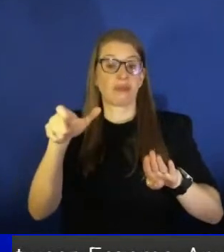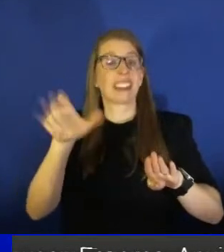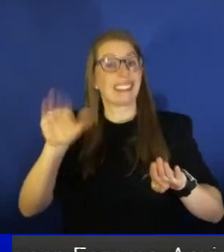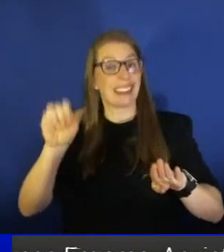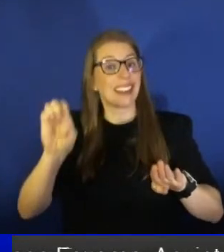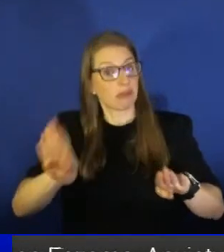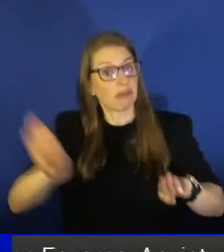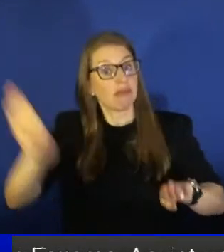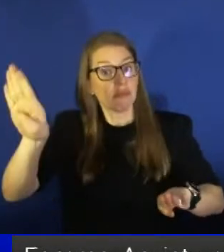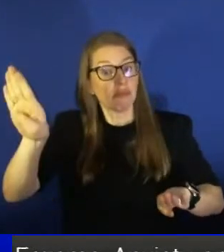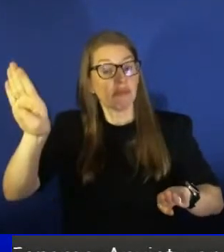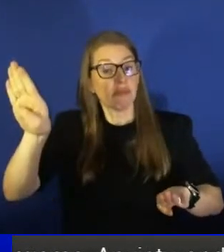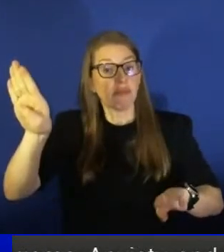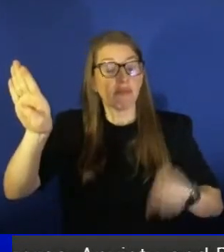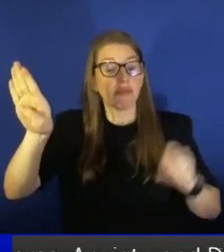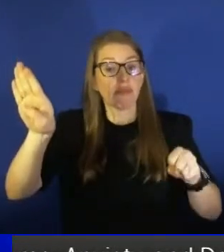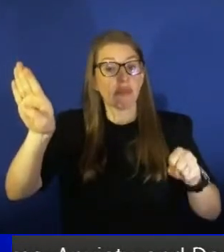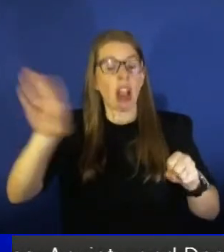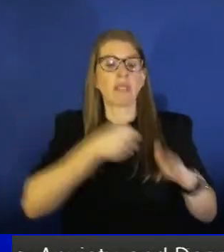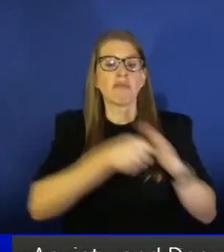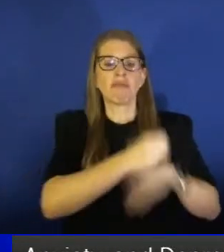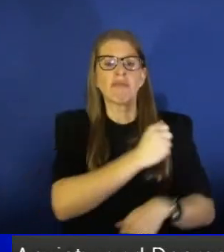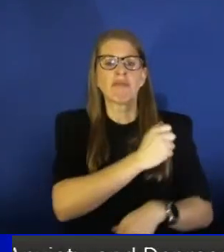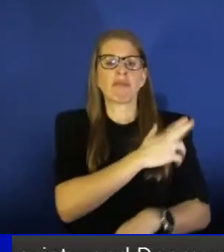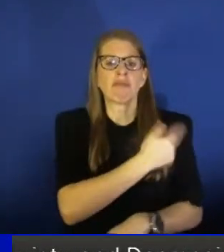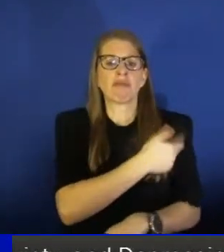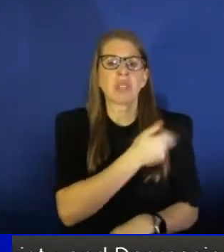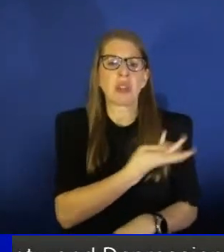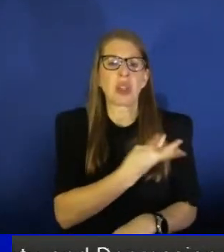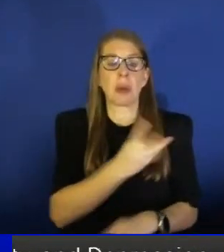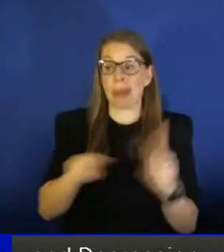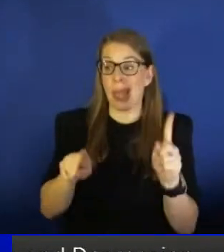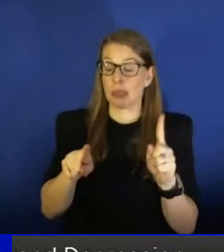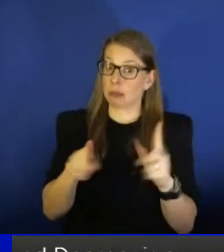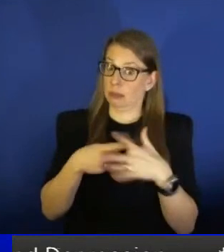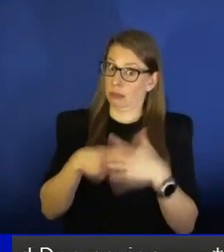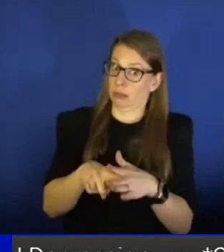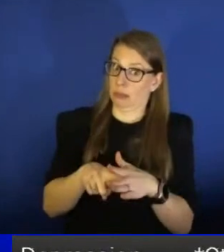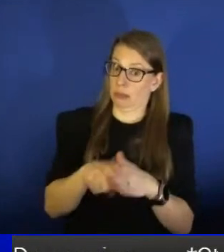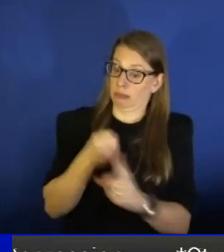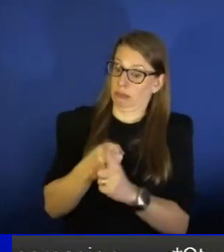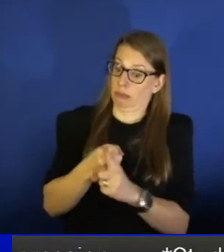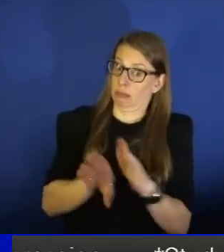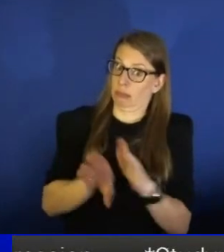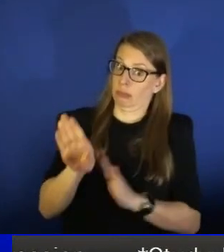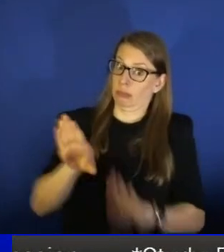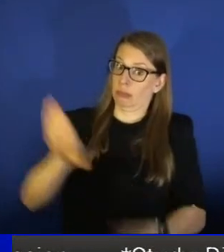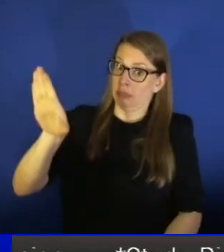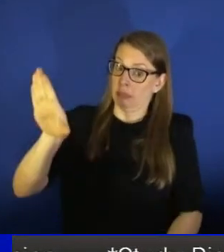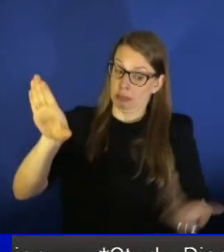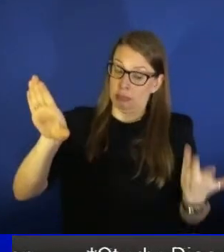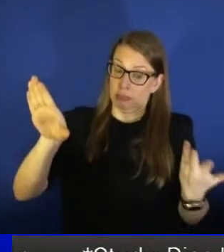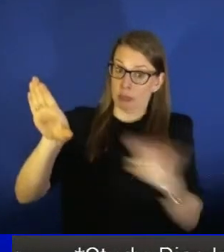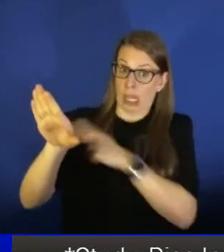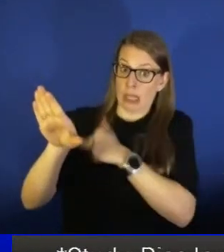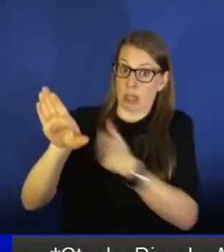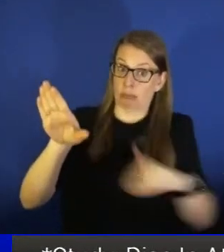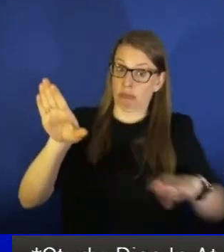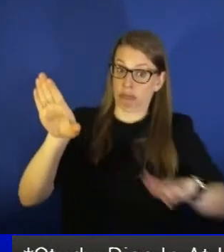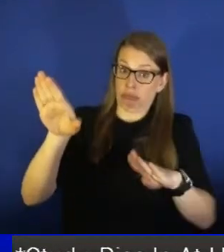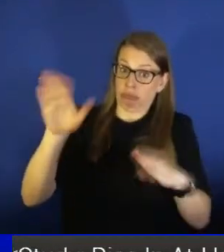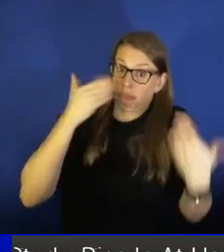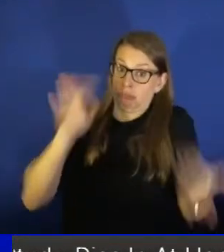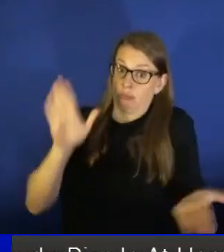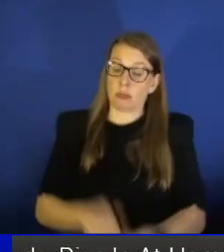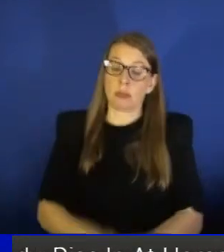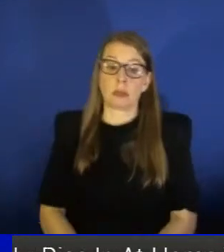But it's sort of early in the rise in some of these places. We don't know exactly what we're going to see, and I would also say, just